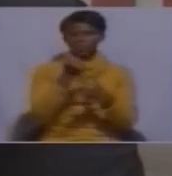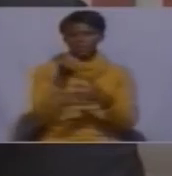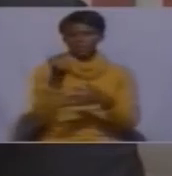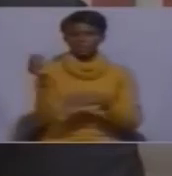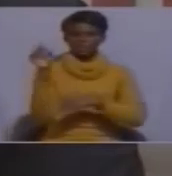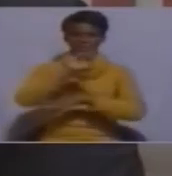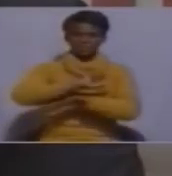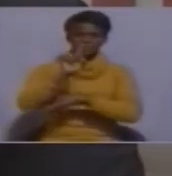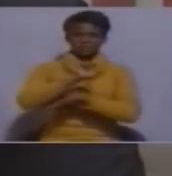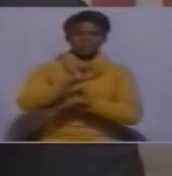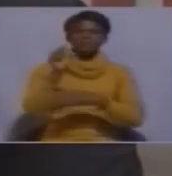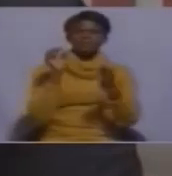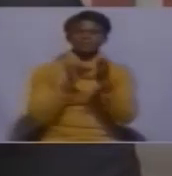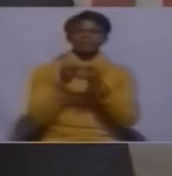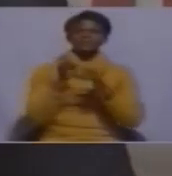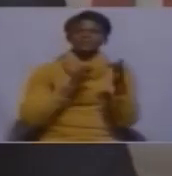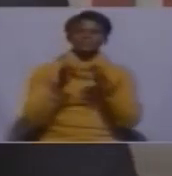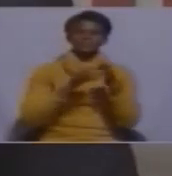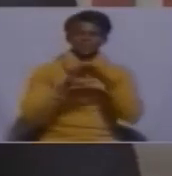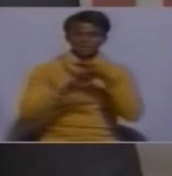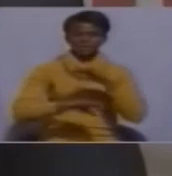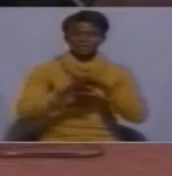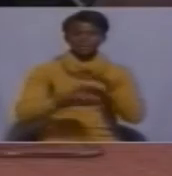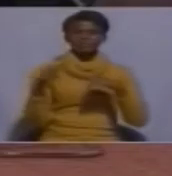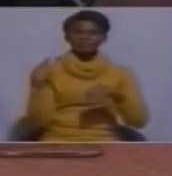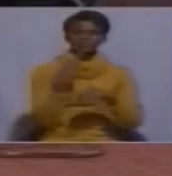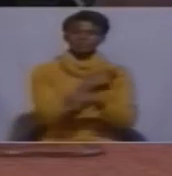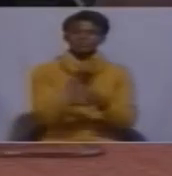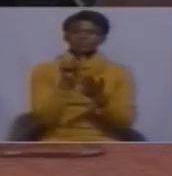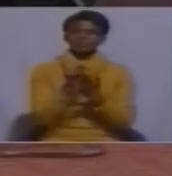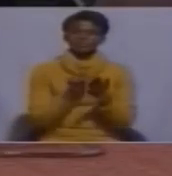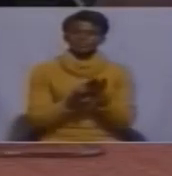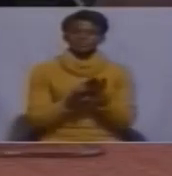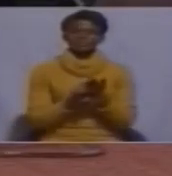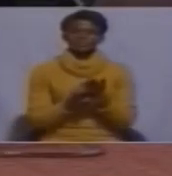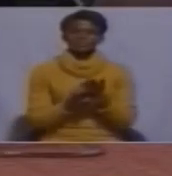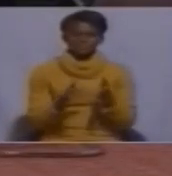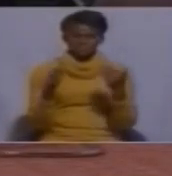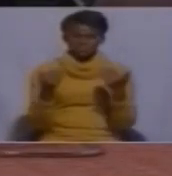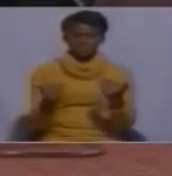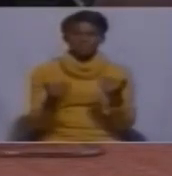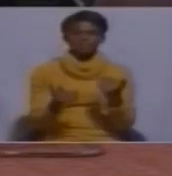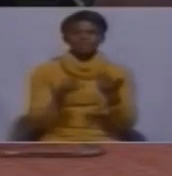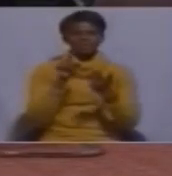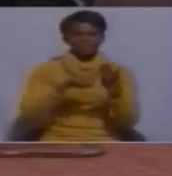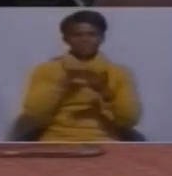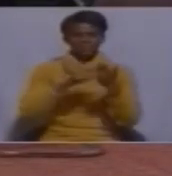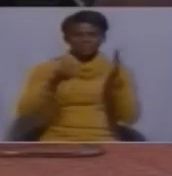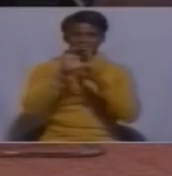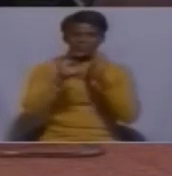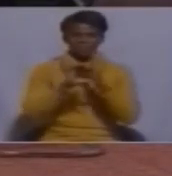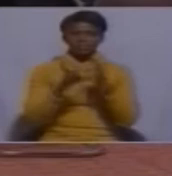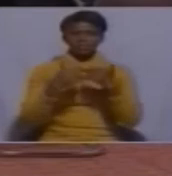prescribed or under the act of parliament. In other words, the amended constitution, as we